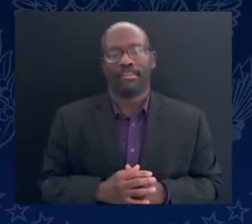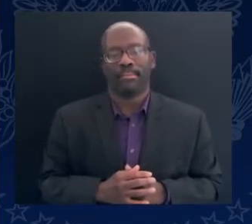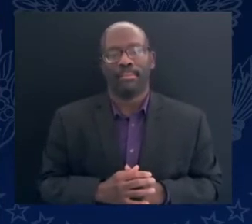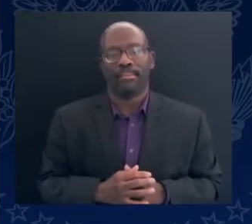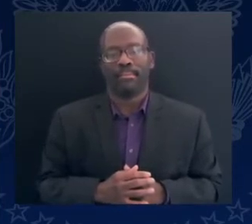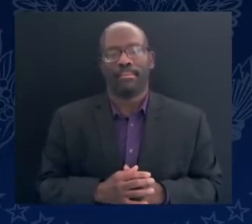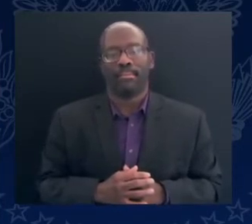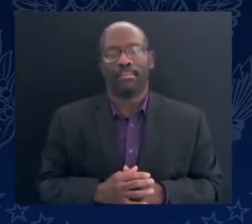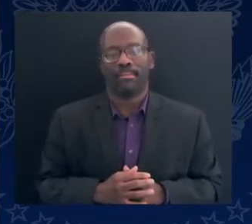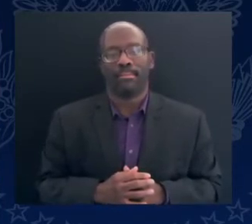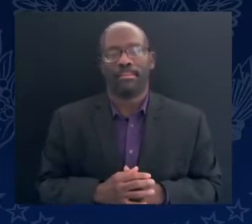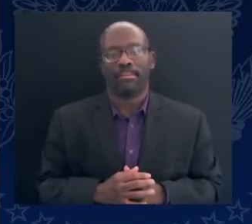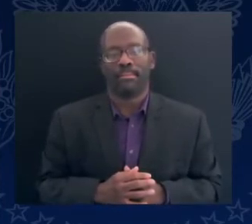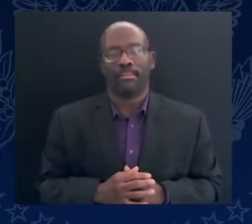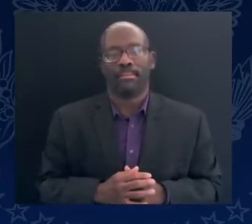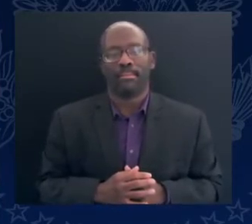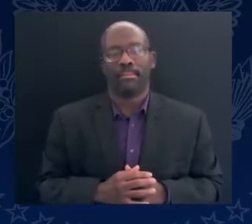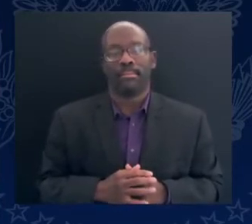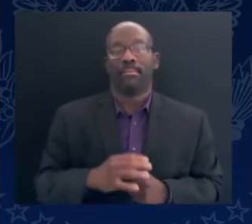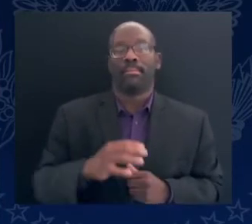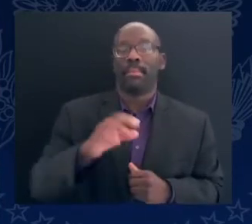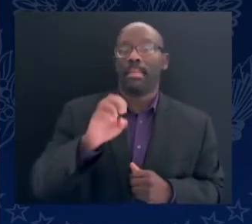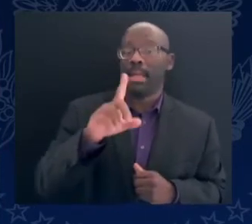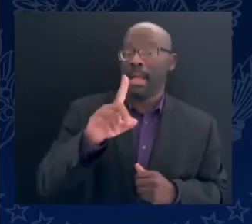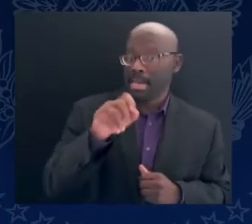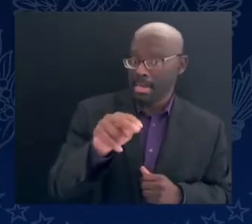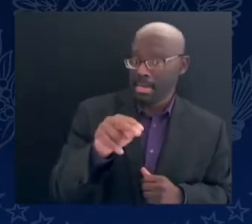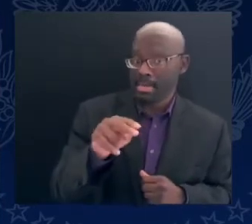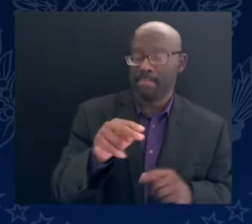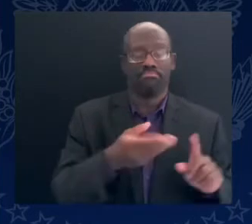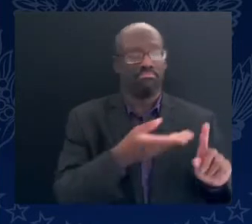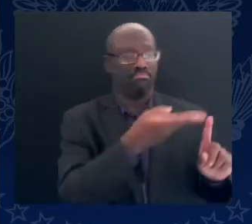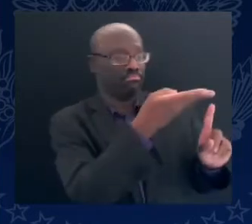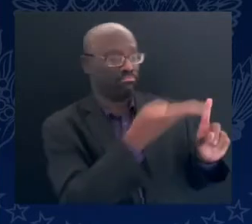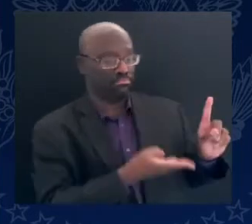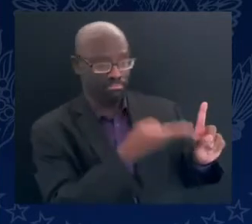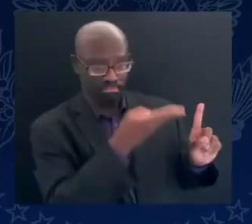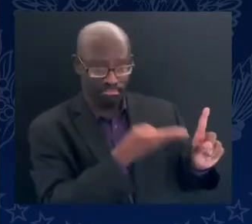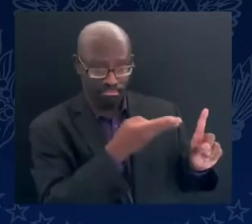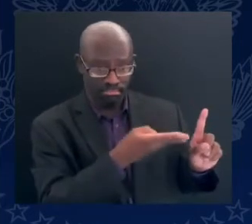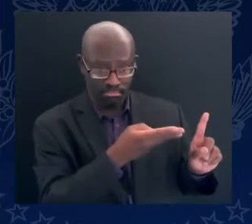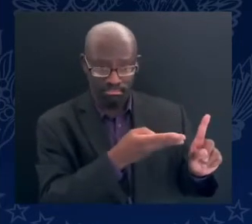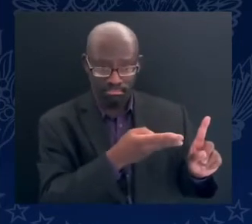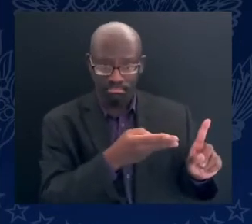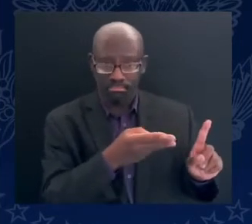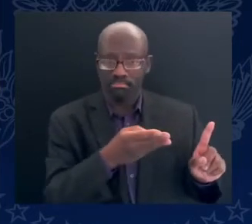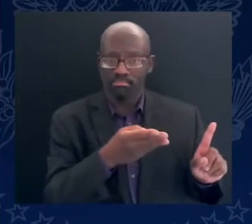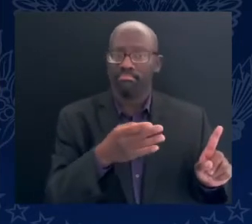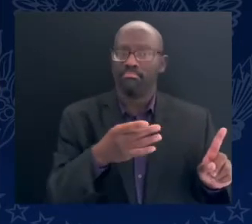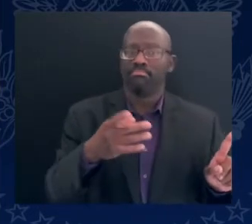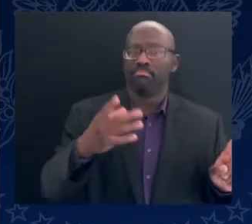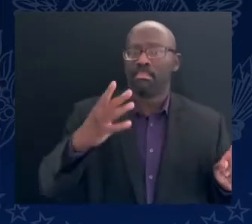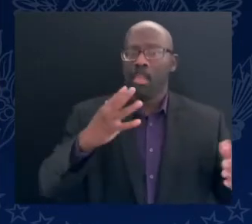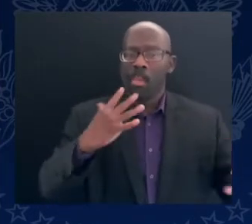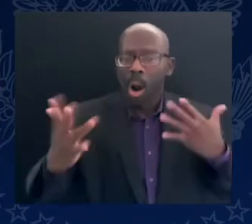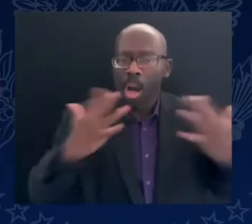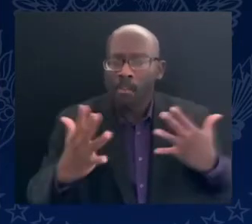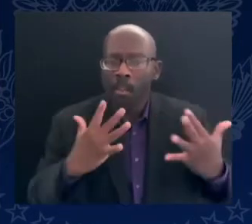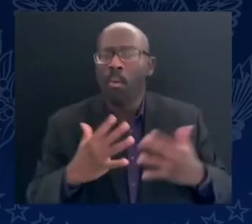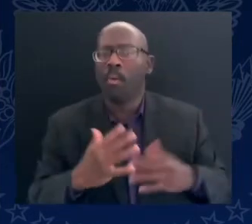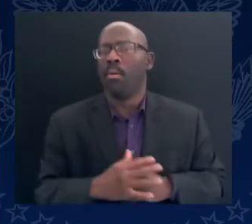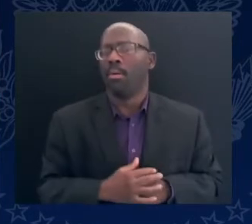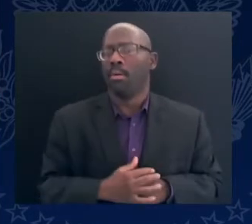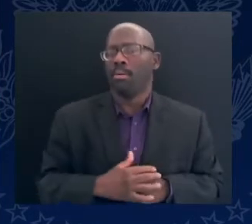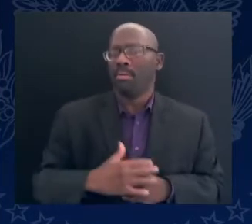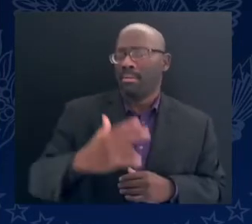Elton John is authentic, colorful. I think he's a genius. Hilarious. And a great father.